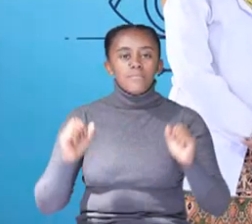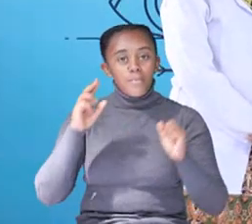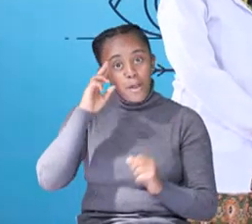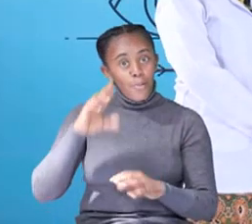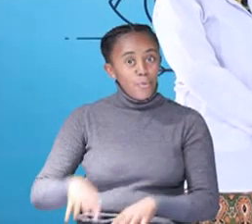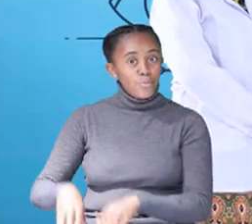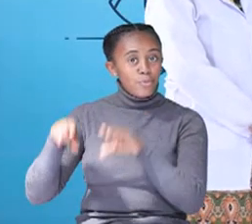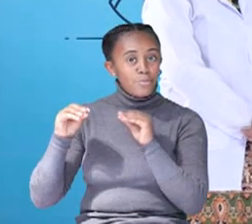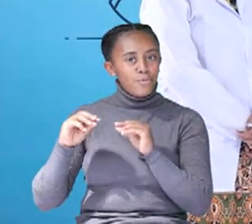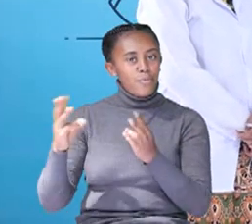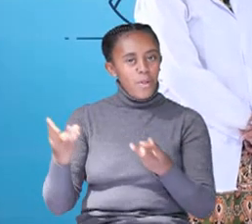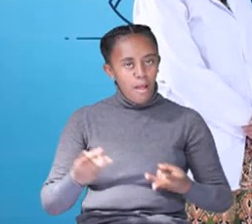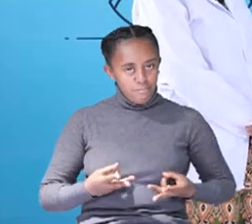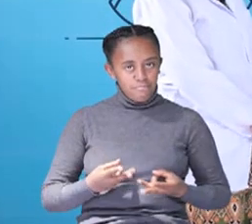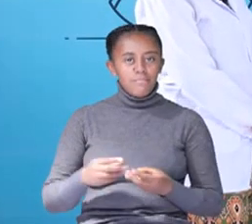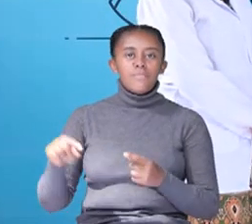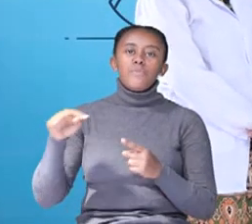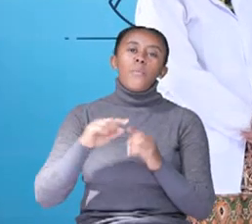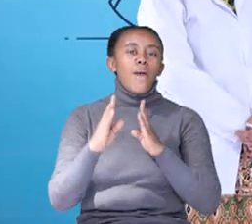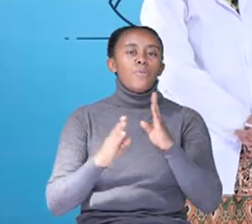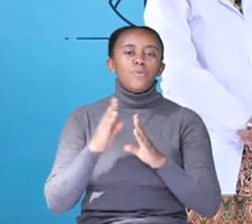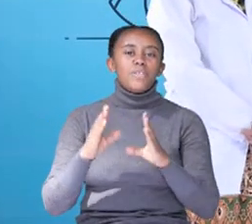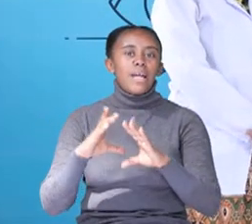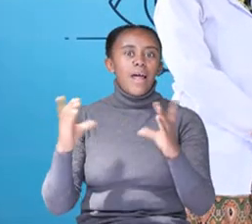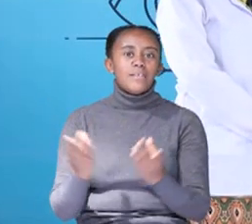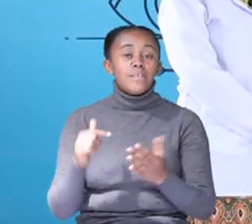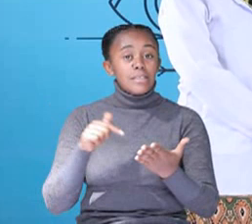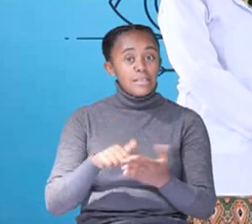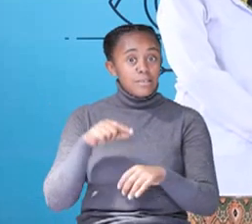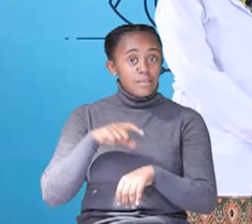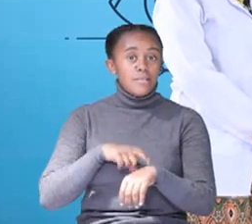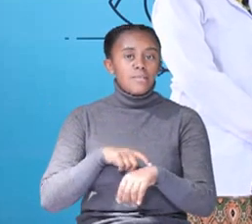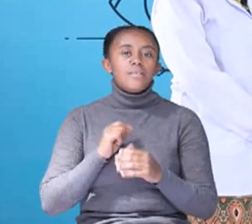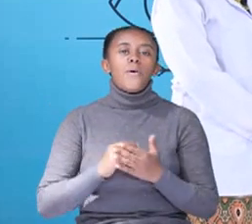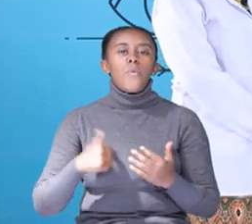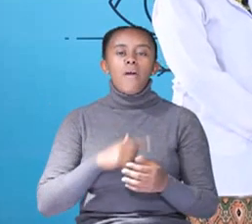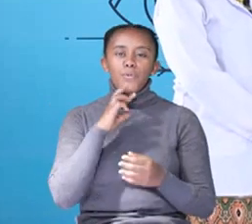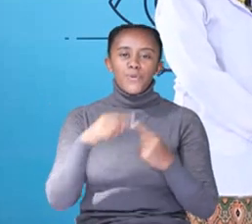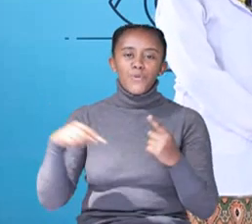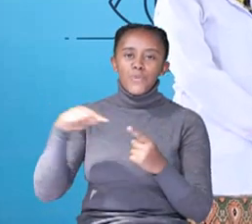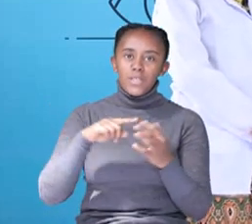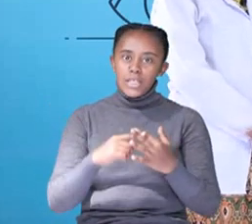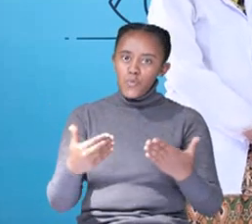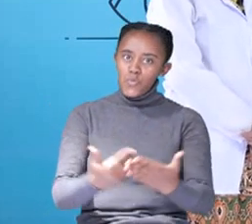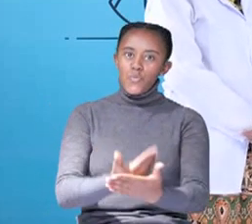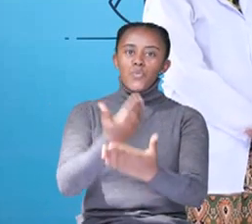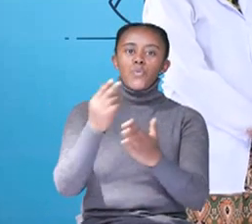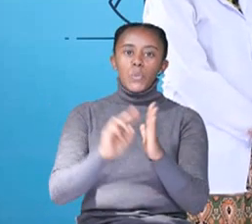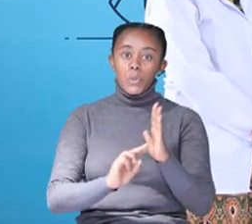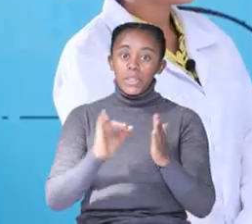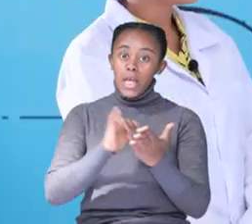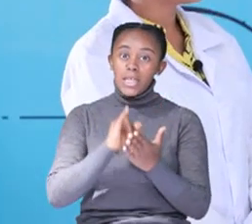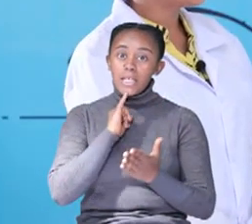Hello students, welcome to biology class. In this period we are going to start new unit